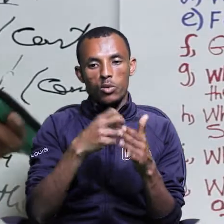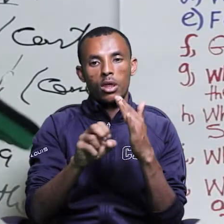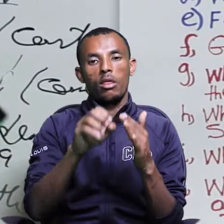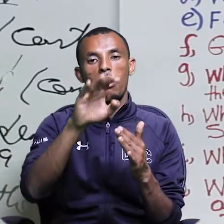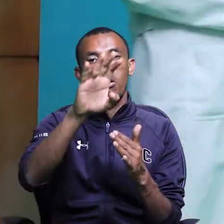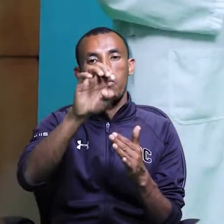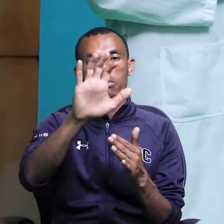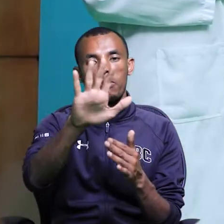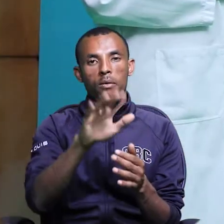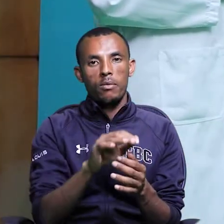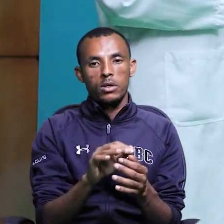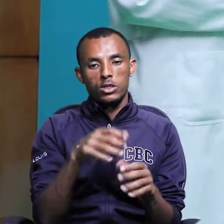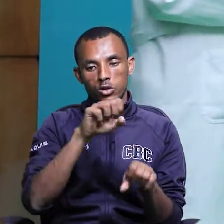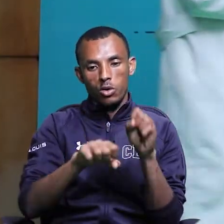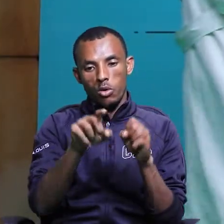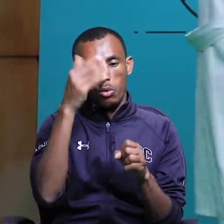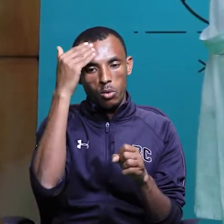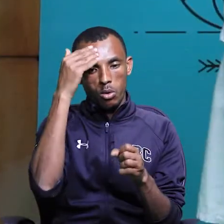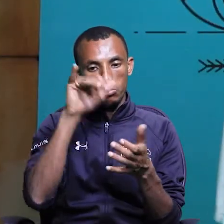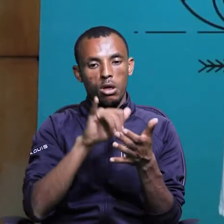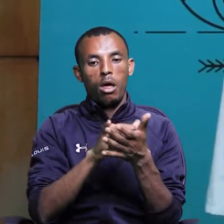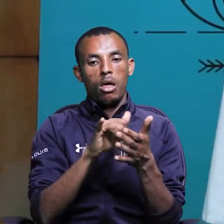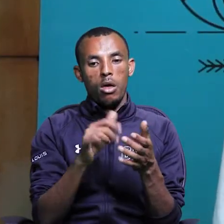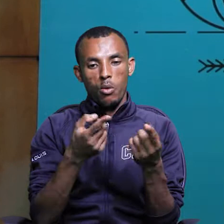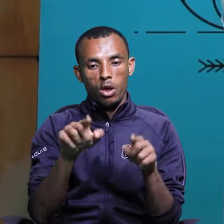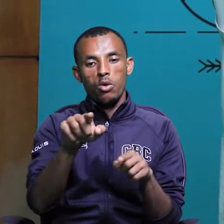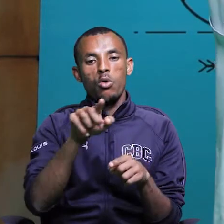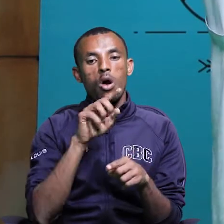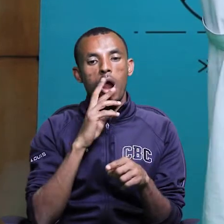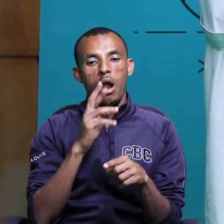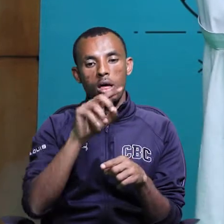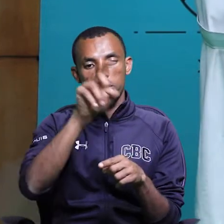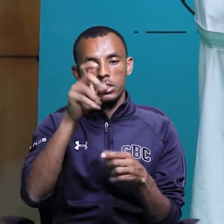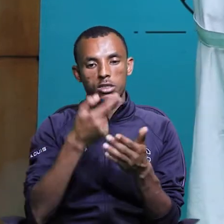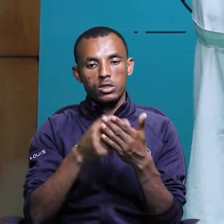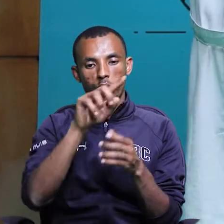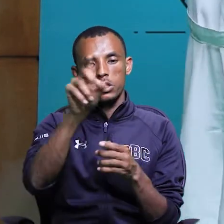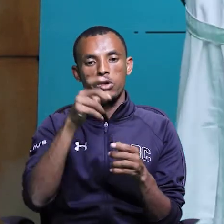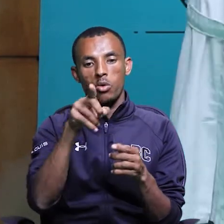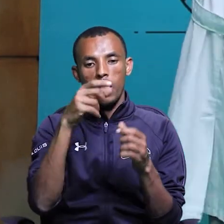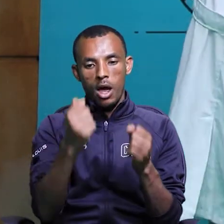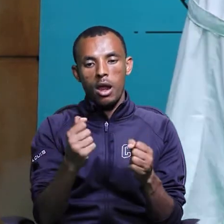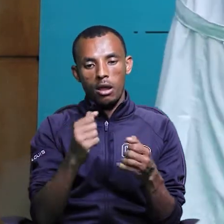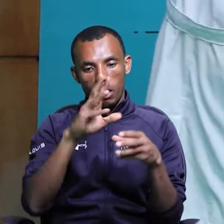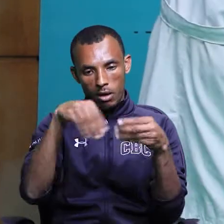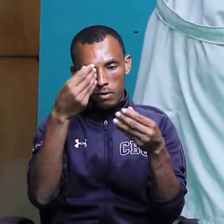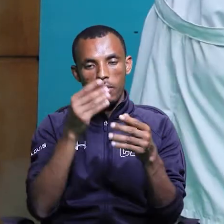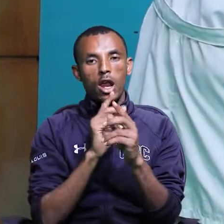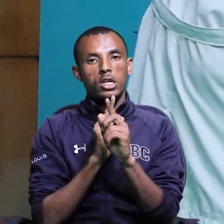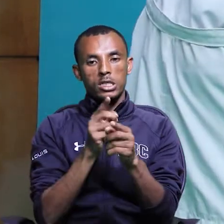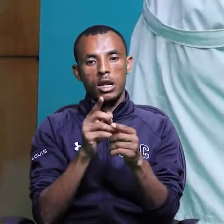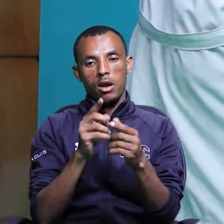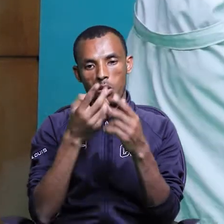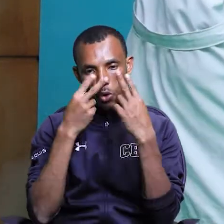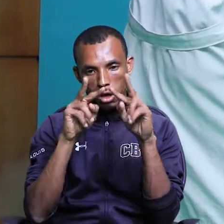45. So you know that when you are asked these questions, you can give an answer by looking the